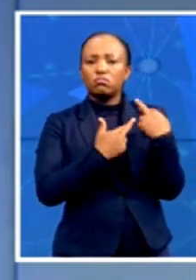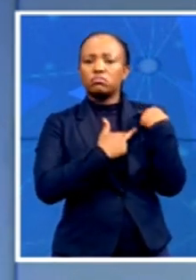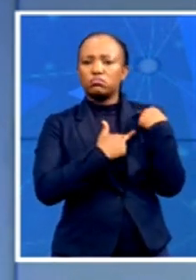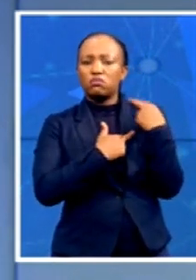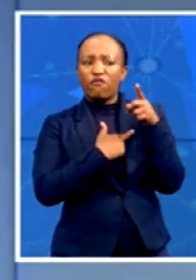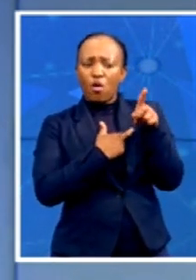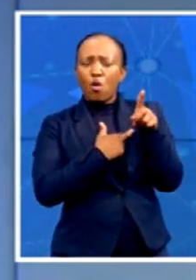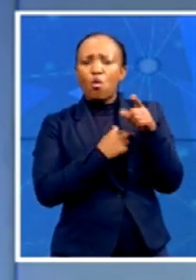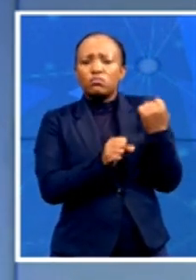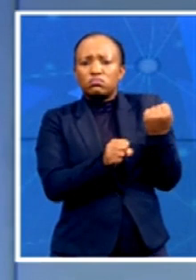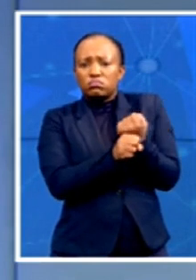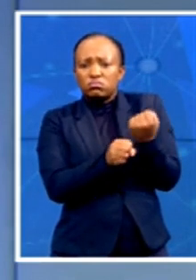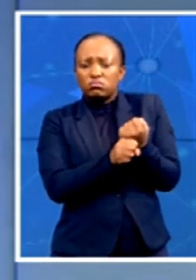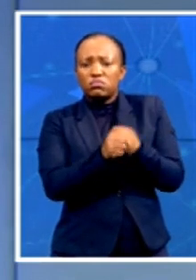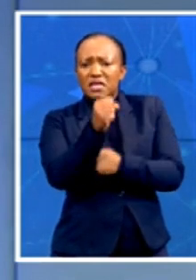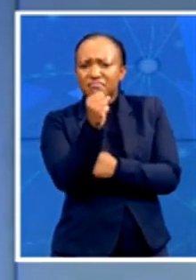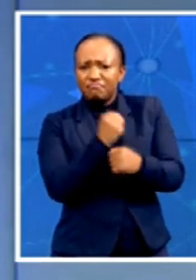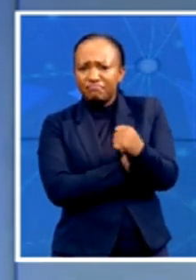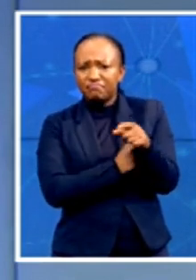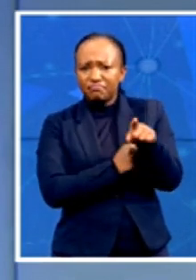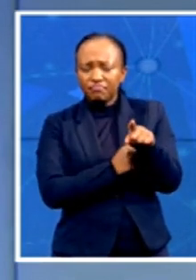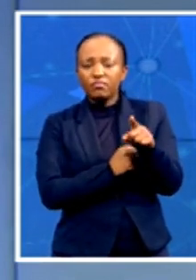infrastructure projects.